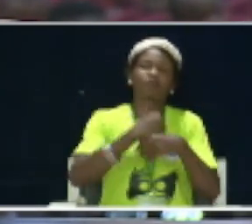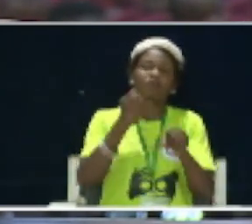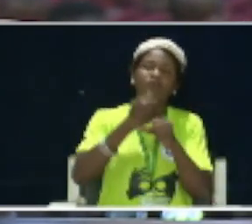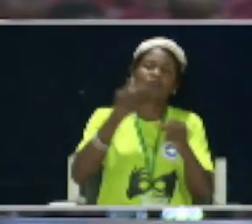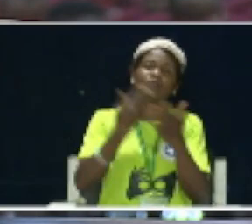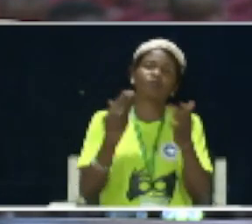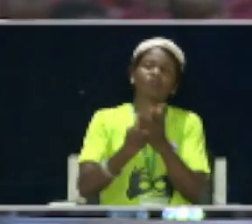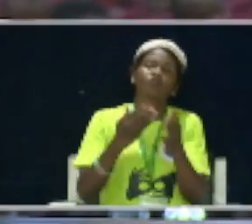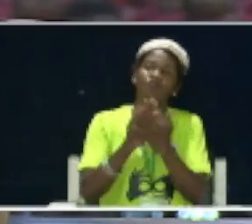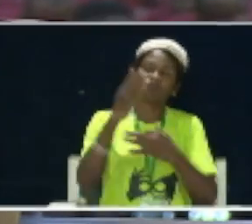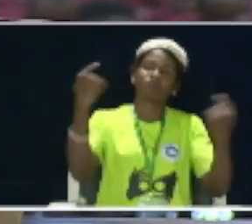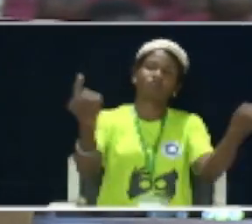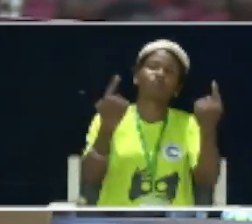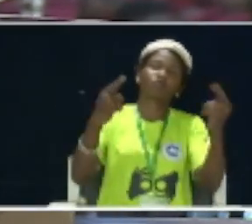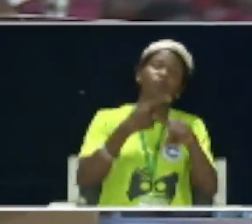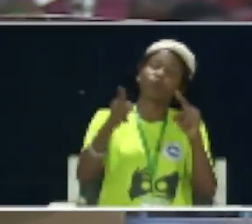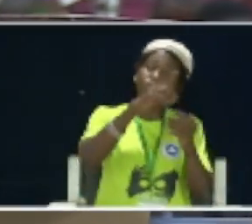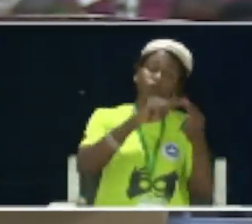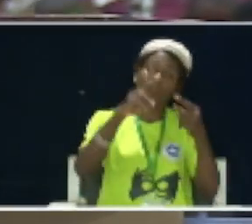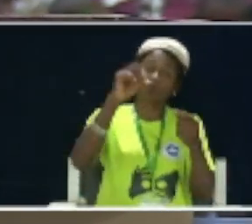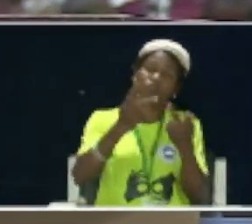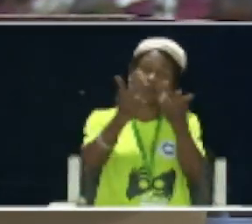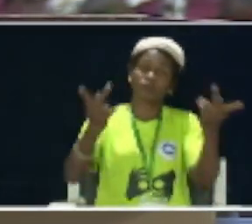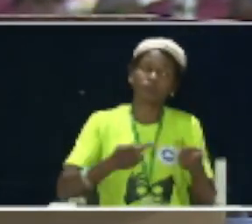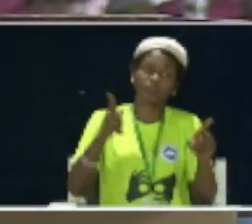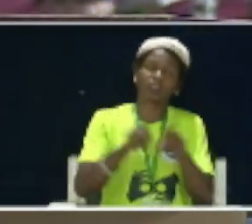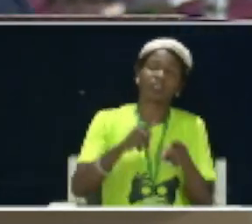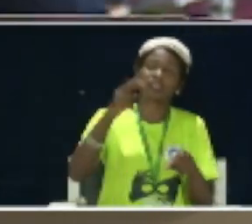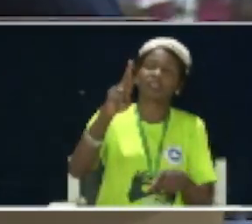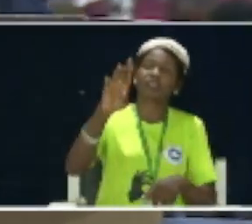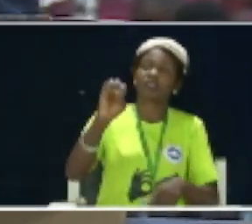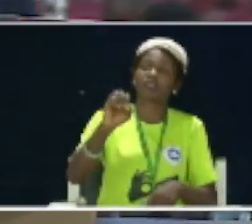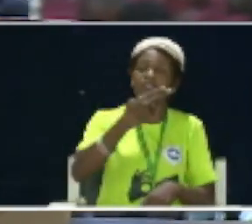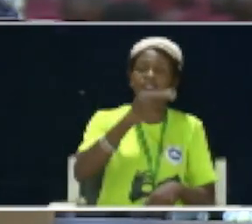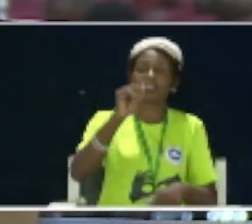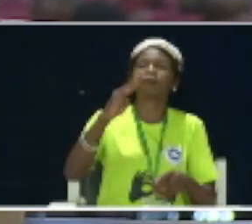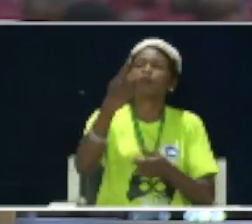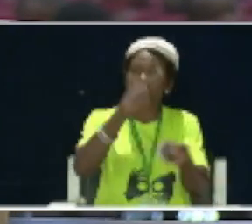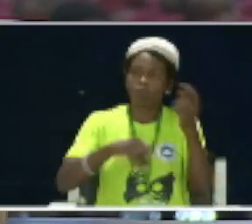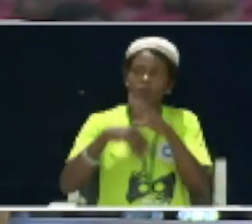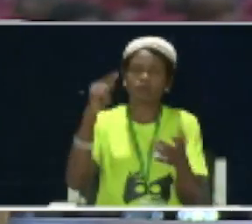it. You want to be repositioned like Rahab. Then you will come out tonight.